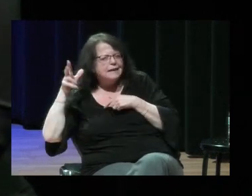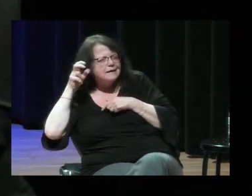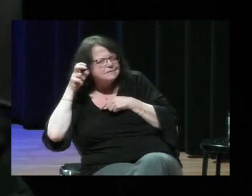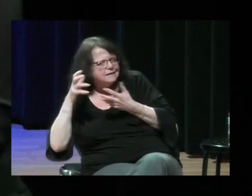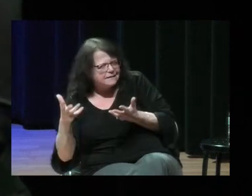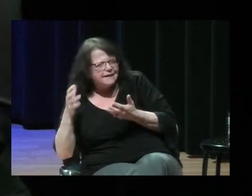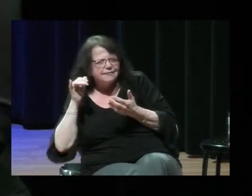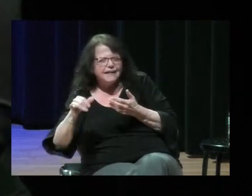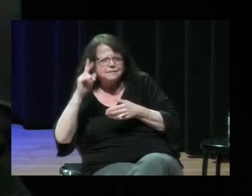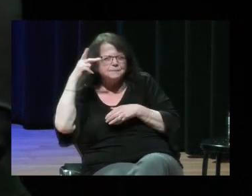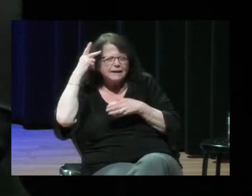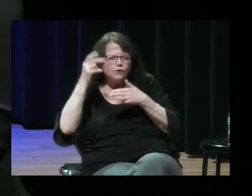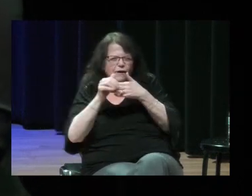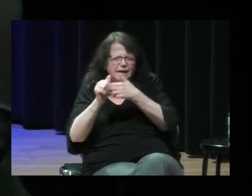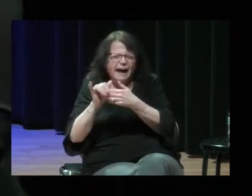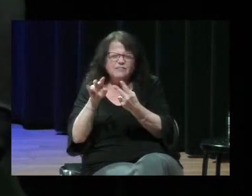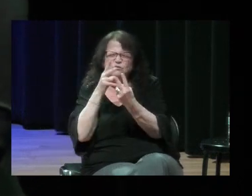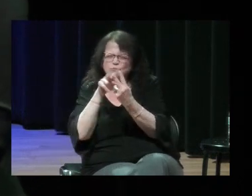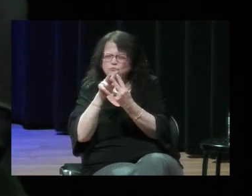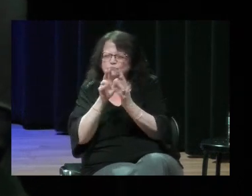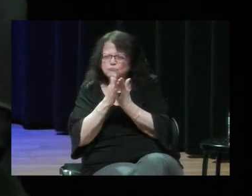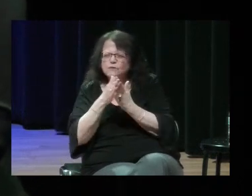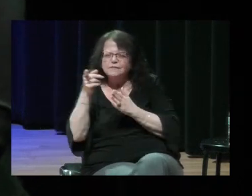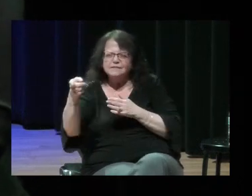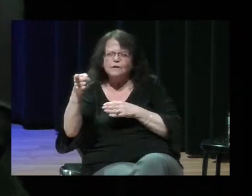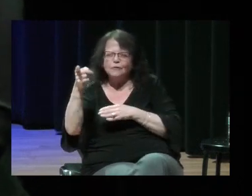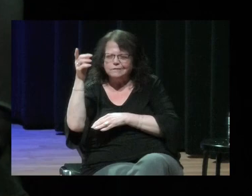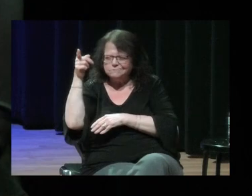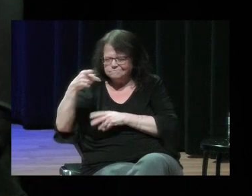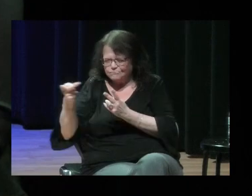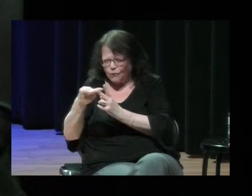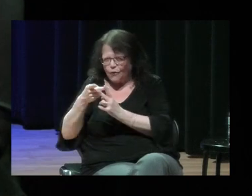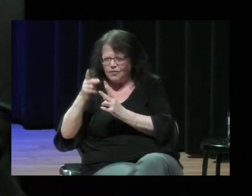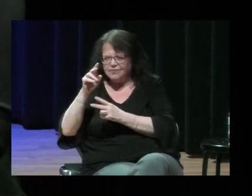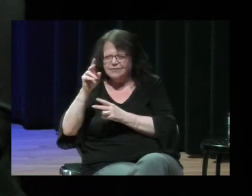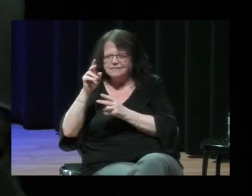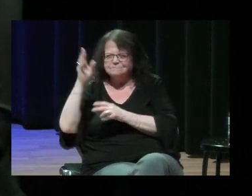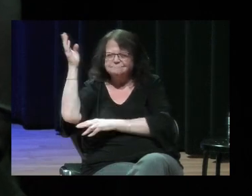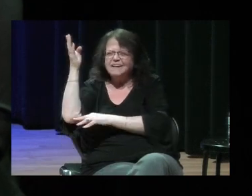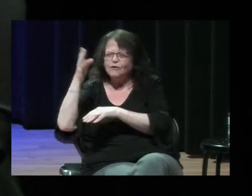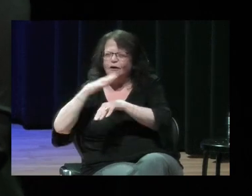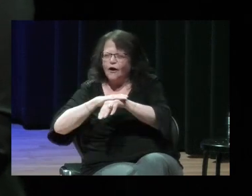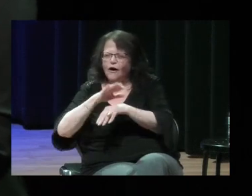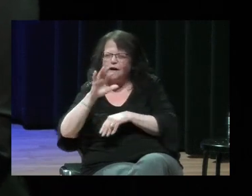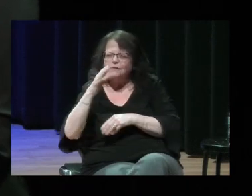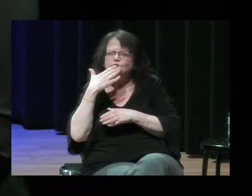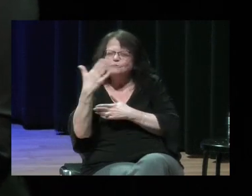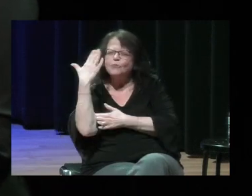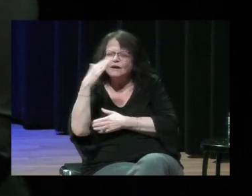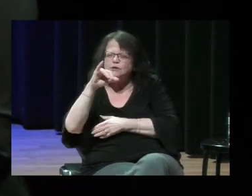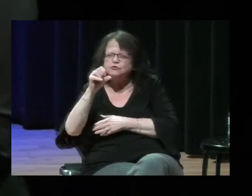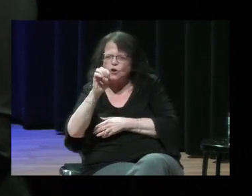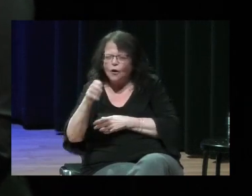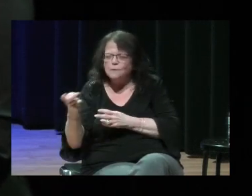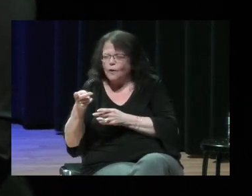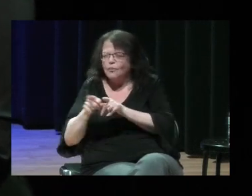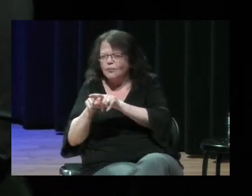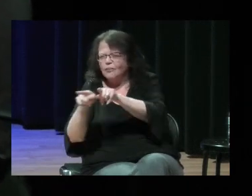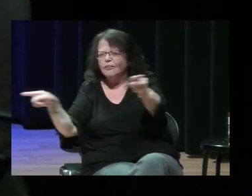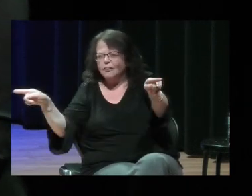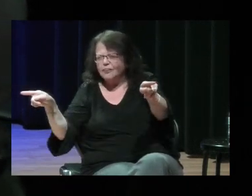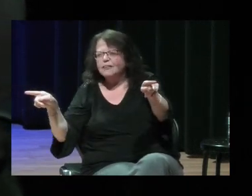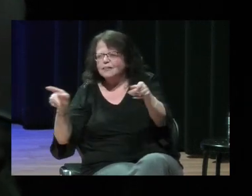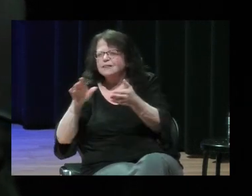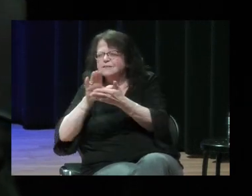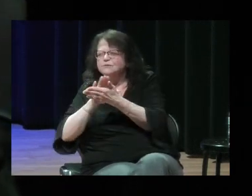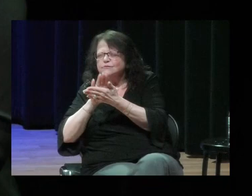which were both featured on MSNBC's Morning Joe. Sarah and Beth met in college before going their separate ways for law school. Sarah